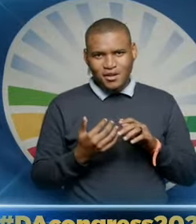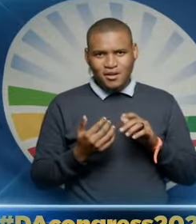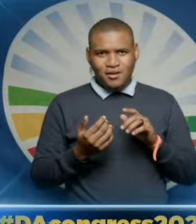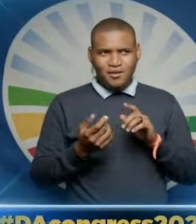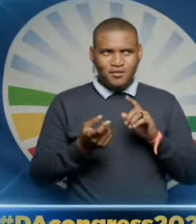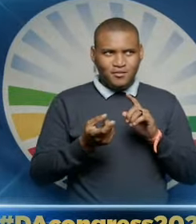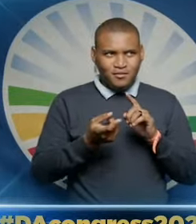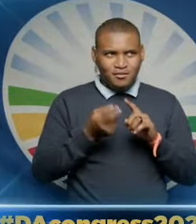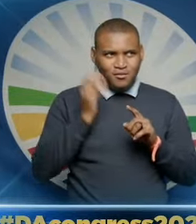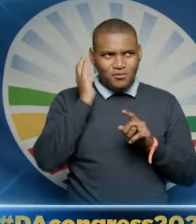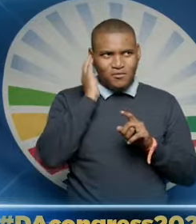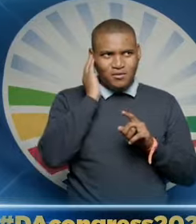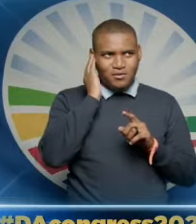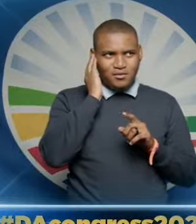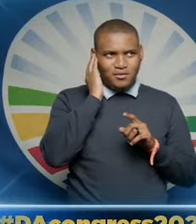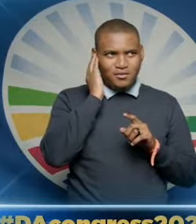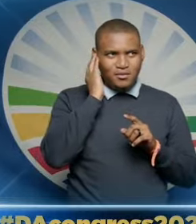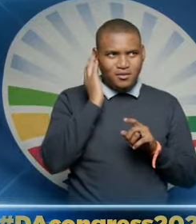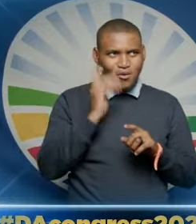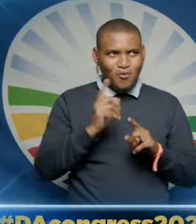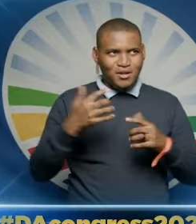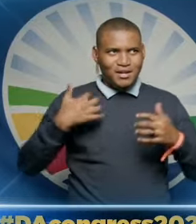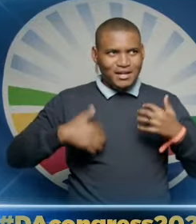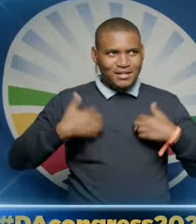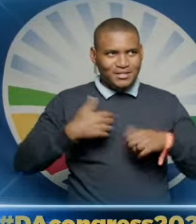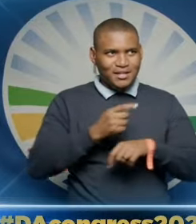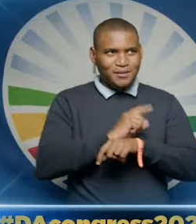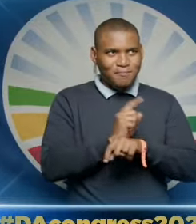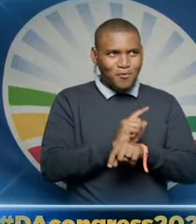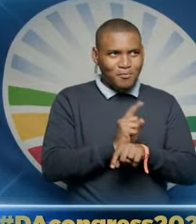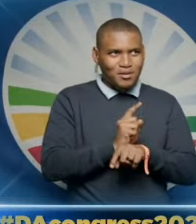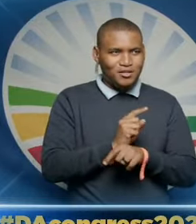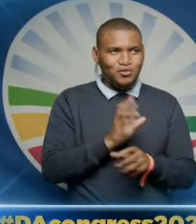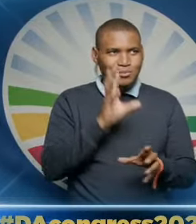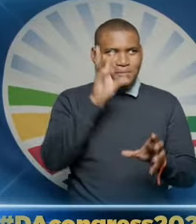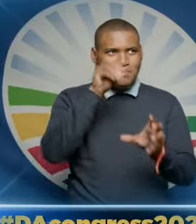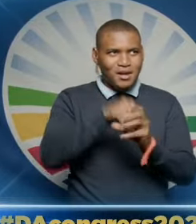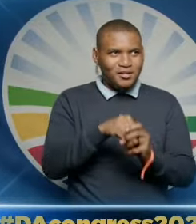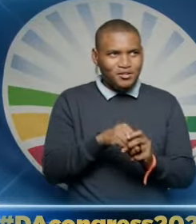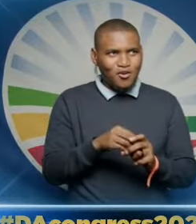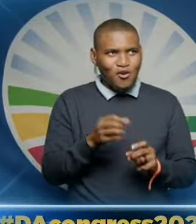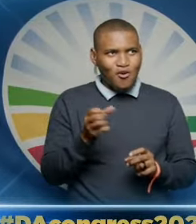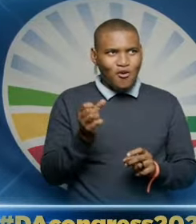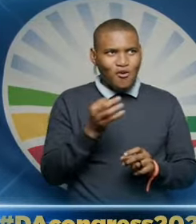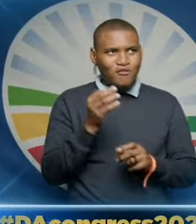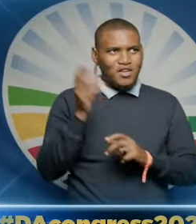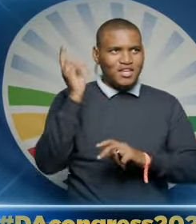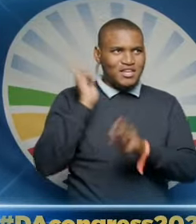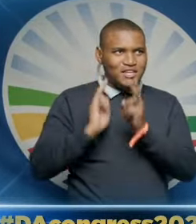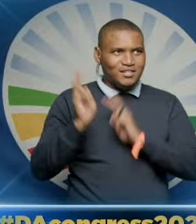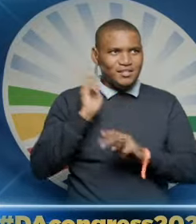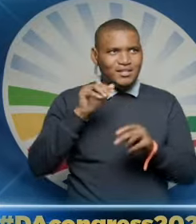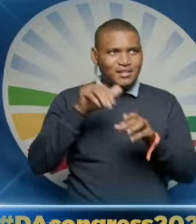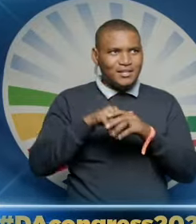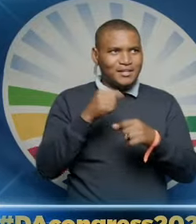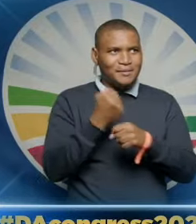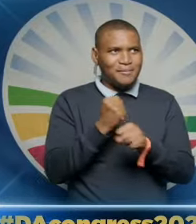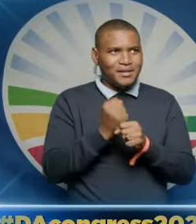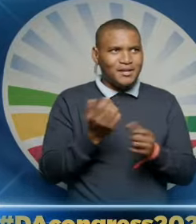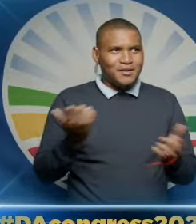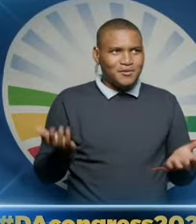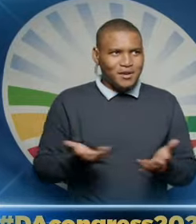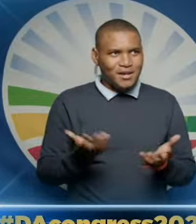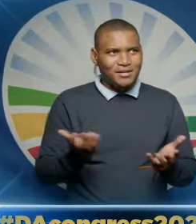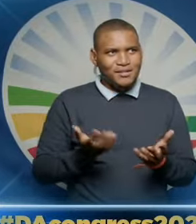leadership candidates. What an exciting moment to be part of history in the making right